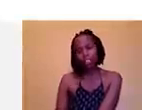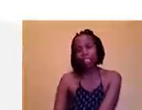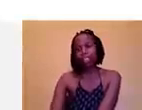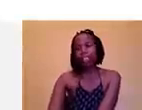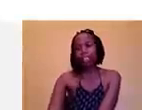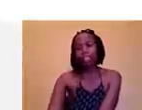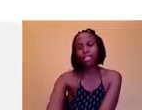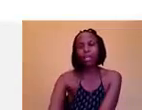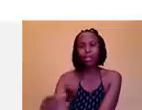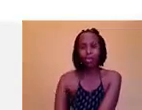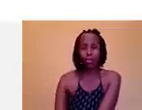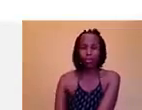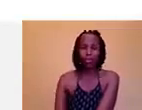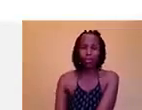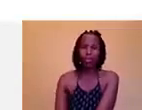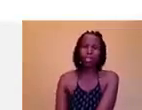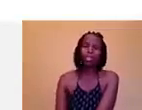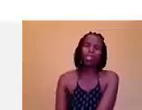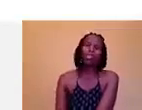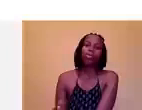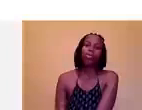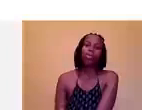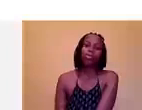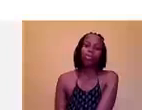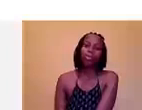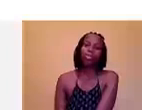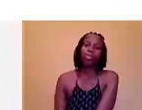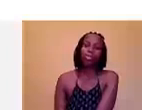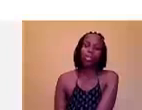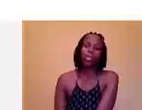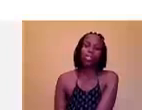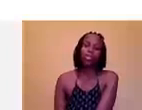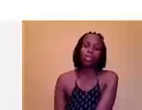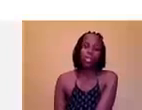not registered, this is how you're going to do it. You go to